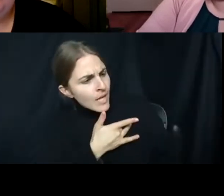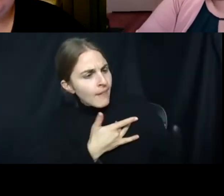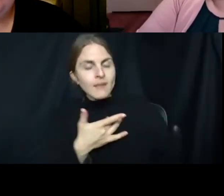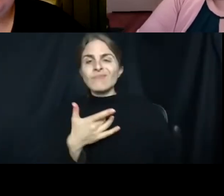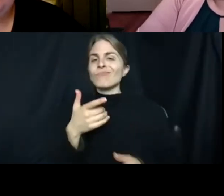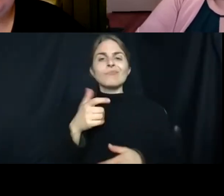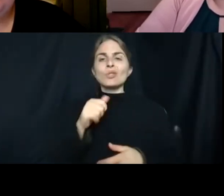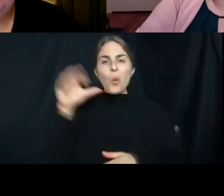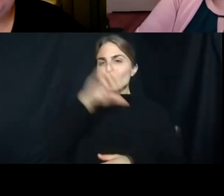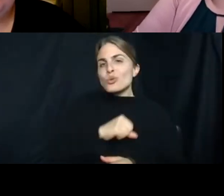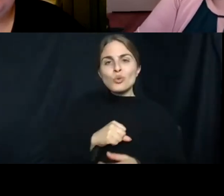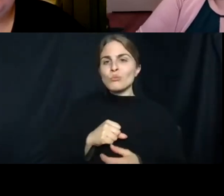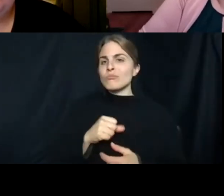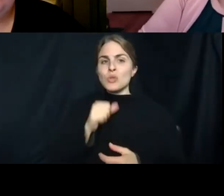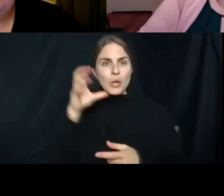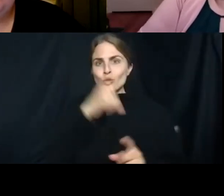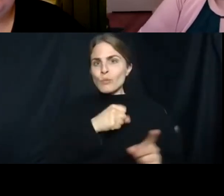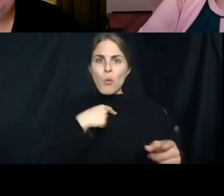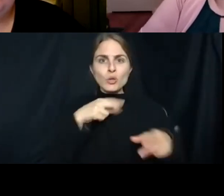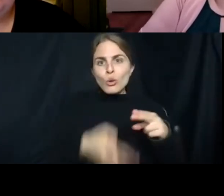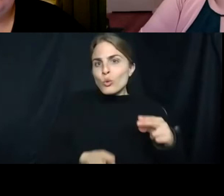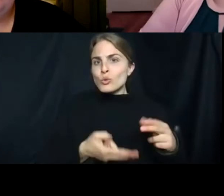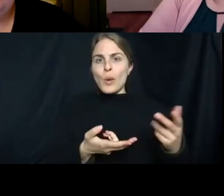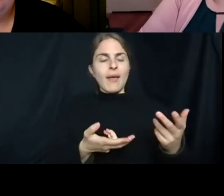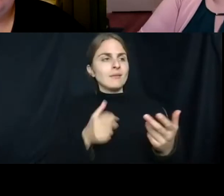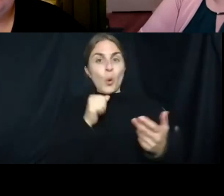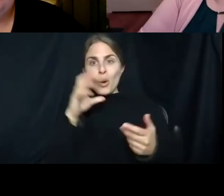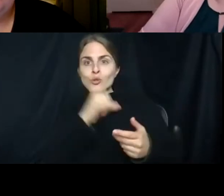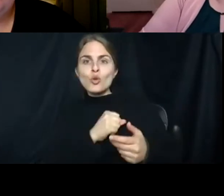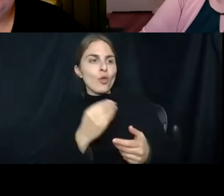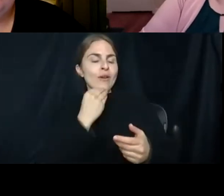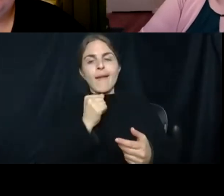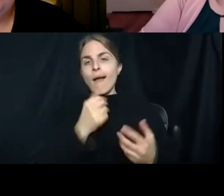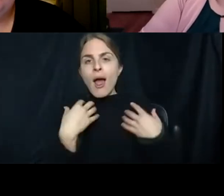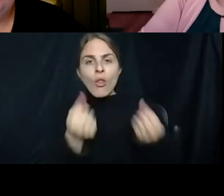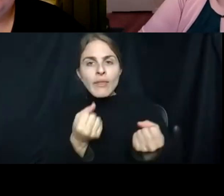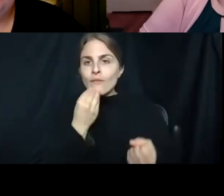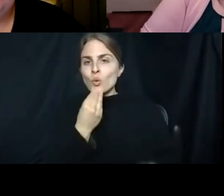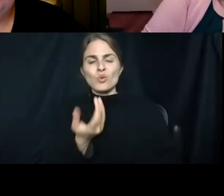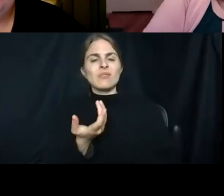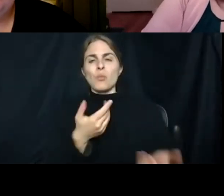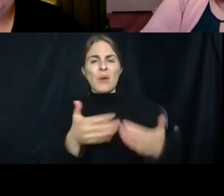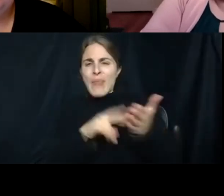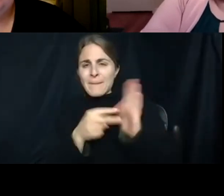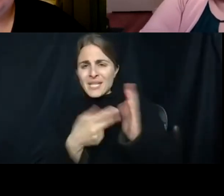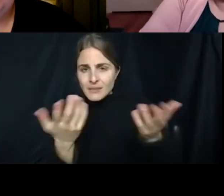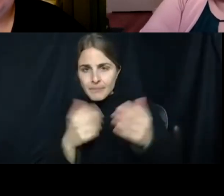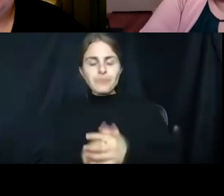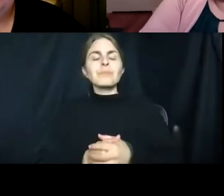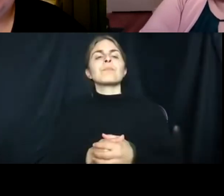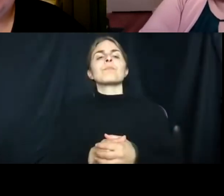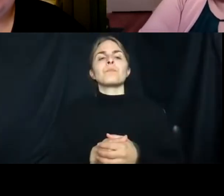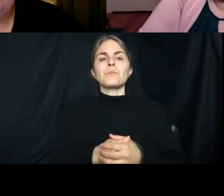than assuming they want to lose weight, or rather than assuming they're eating unhealthy, whatever that means, right?